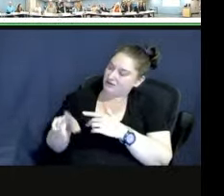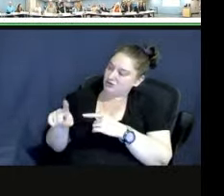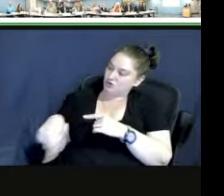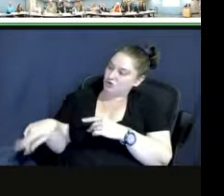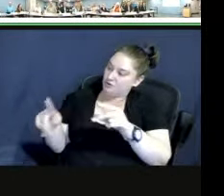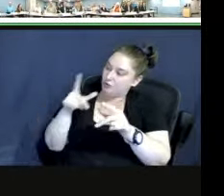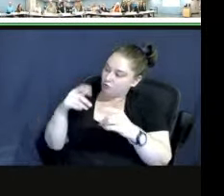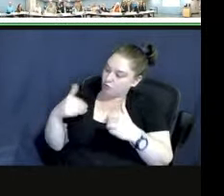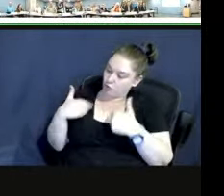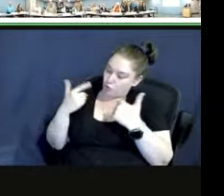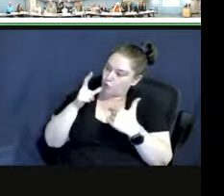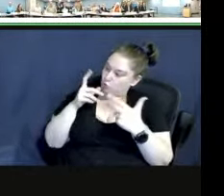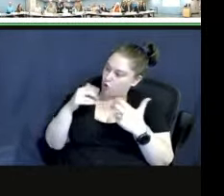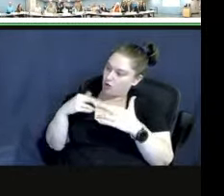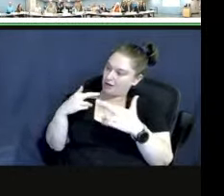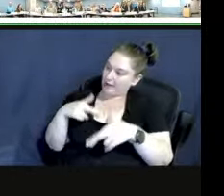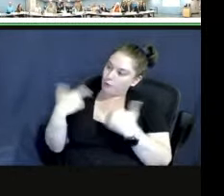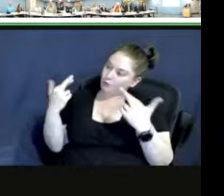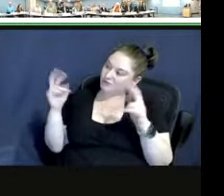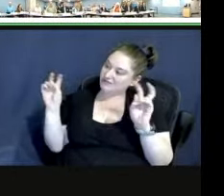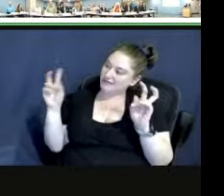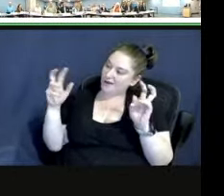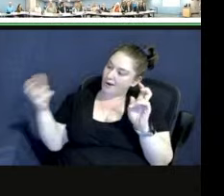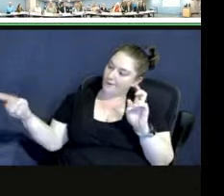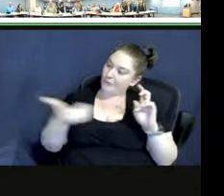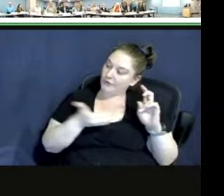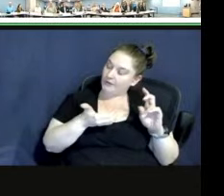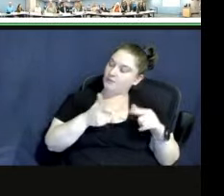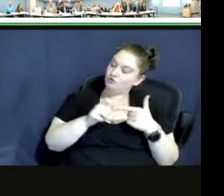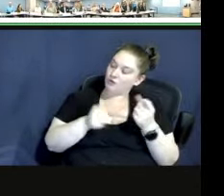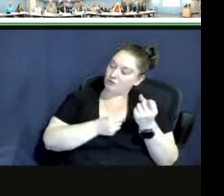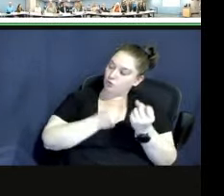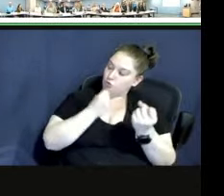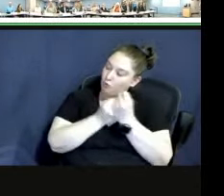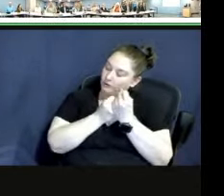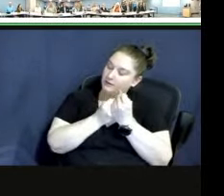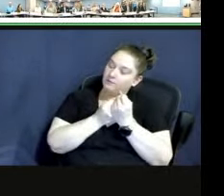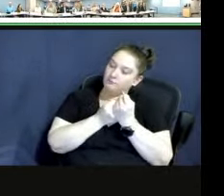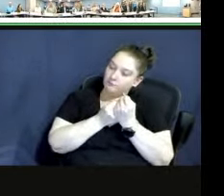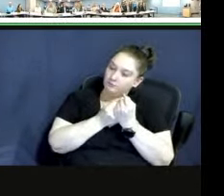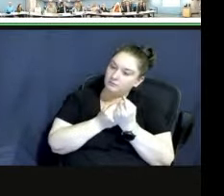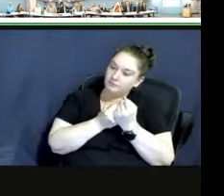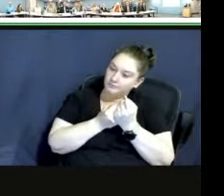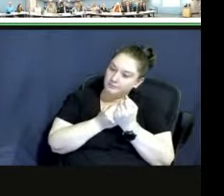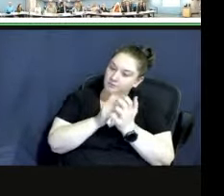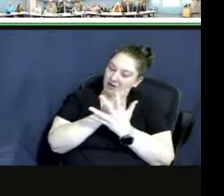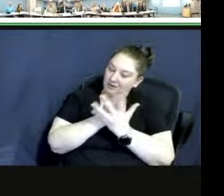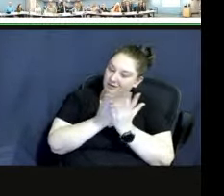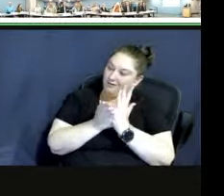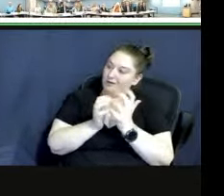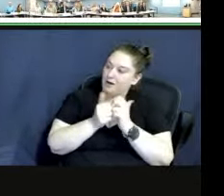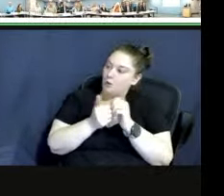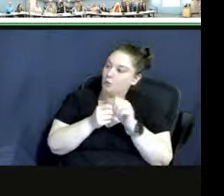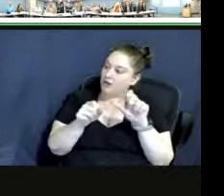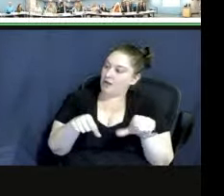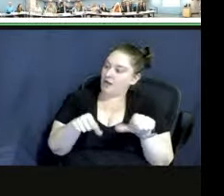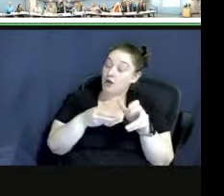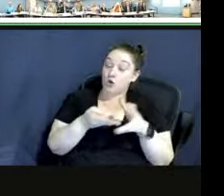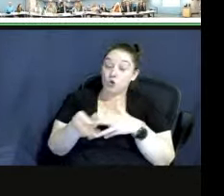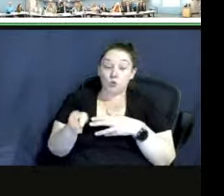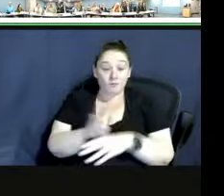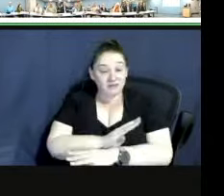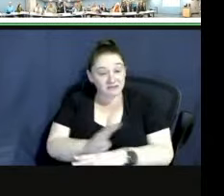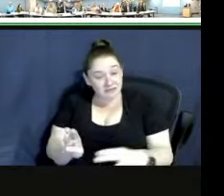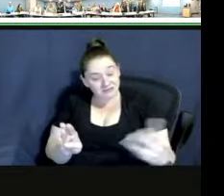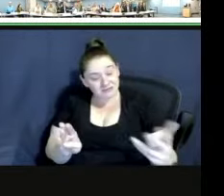risk, and kind of bringing them in and trying to support them in ways that that we can through business and